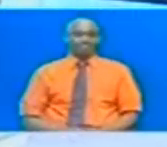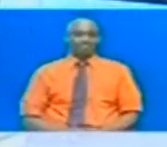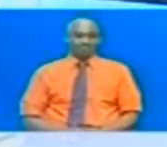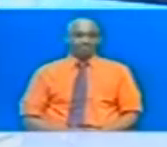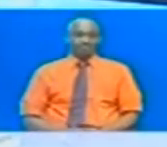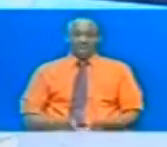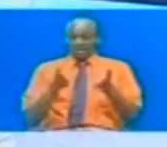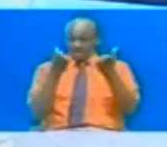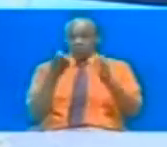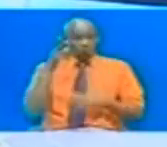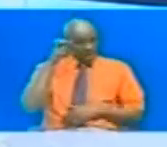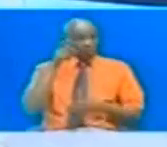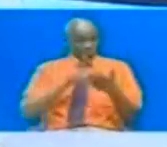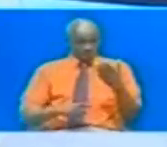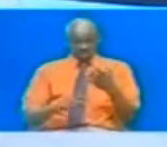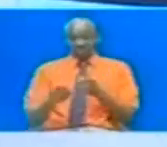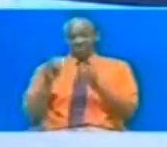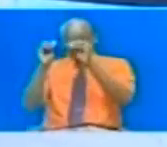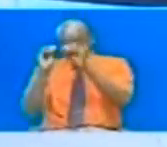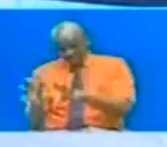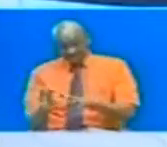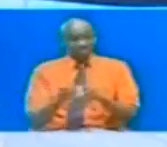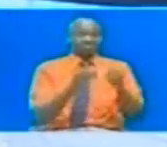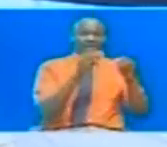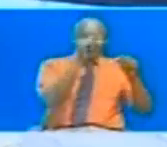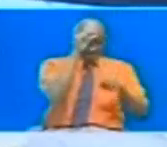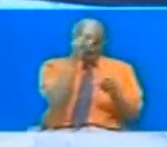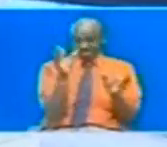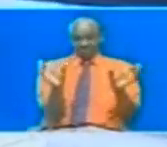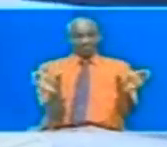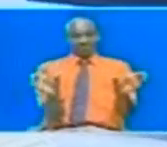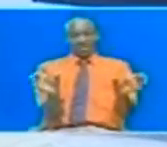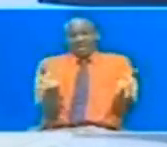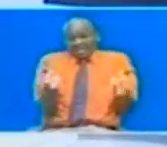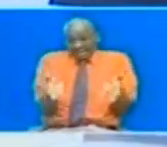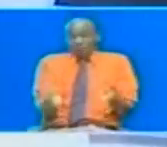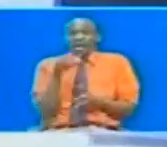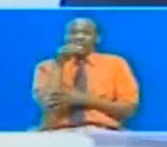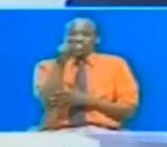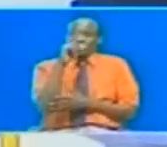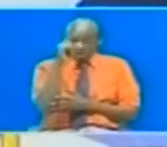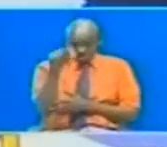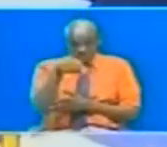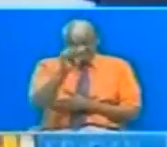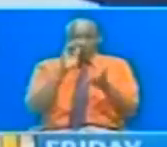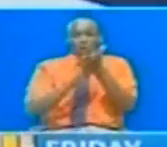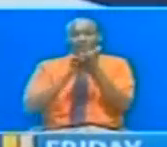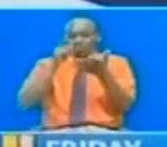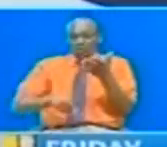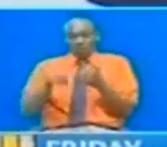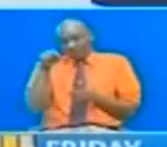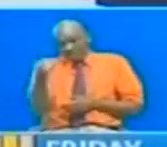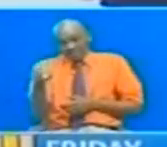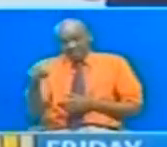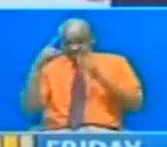Right, so we've had both sides of the divide, the teachers and the government. So tonight, on our big question, we are asking you, what's your comment on that standoff